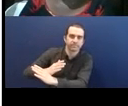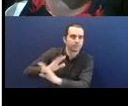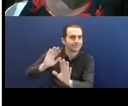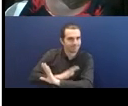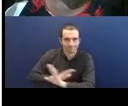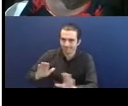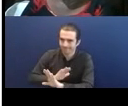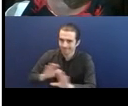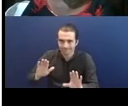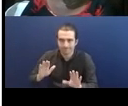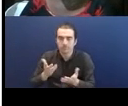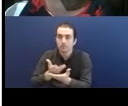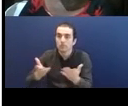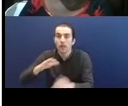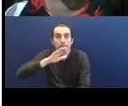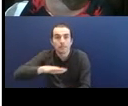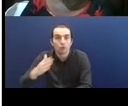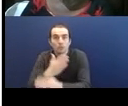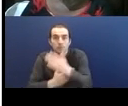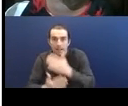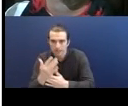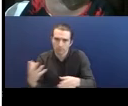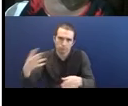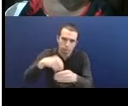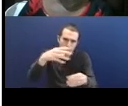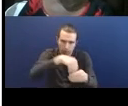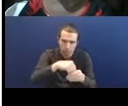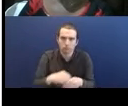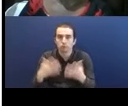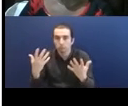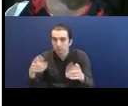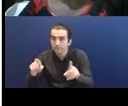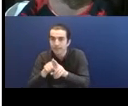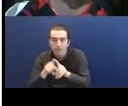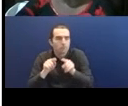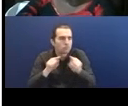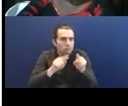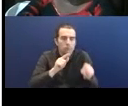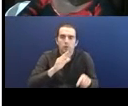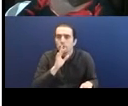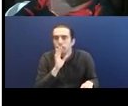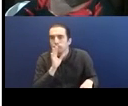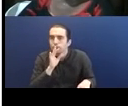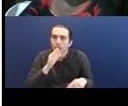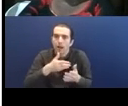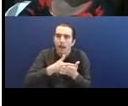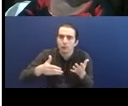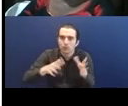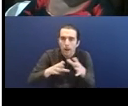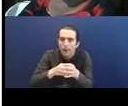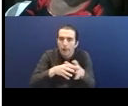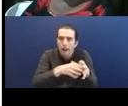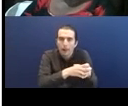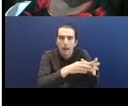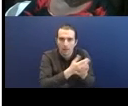encompasses a transformation in culture, policy, and practice in all formal and informal education environments